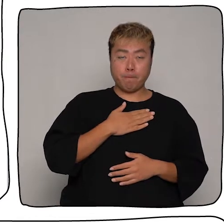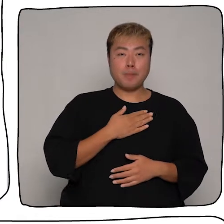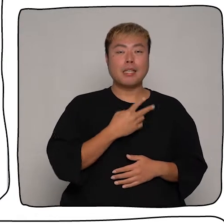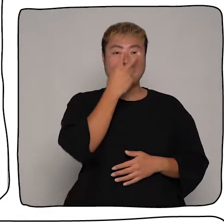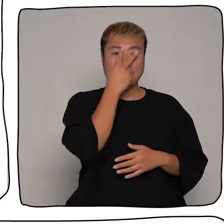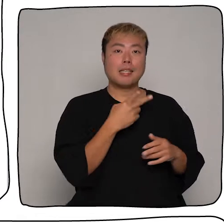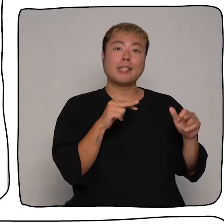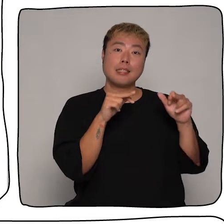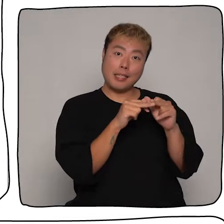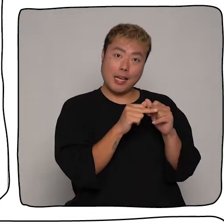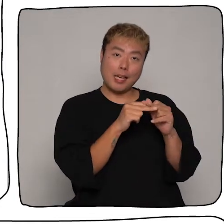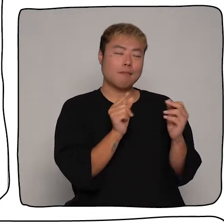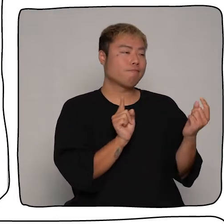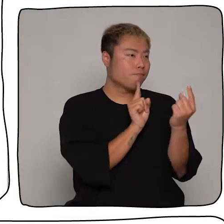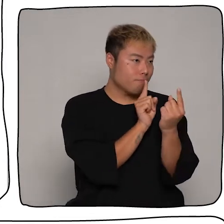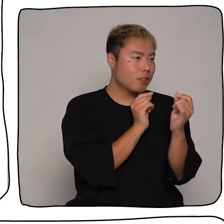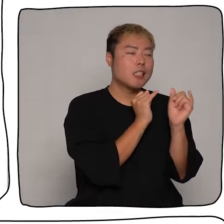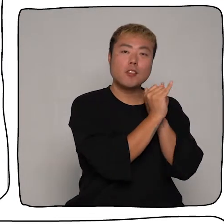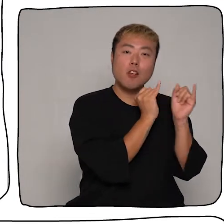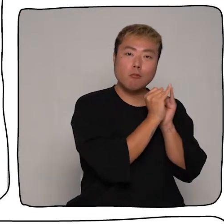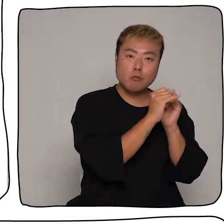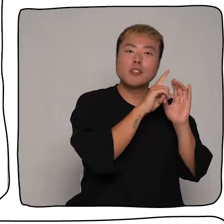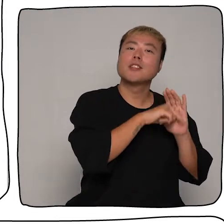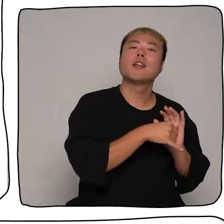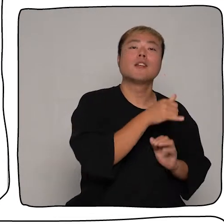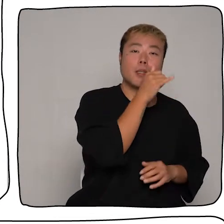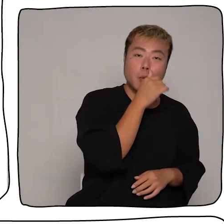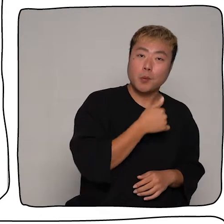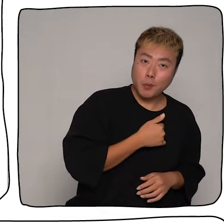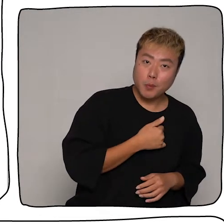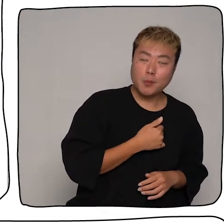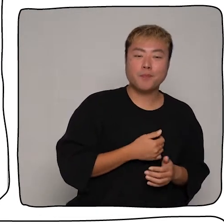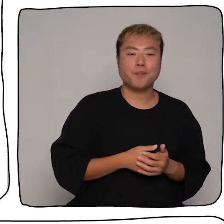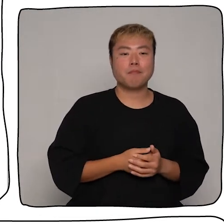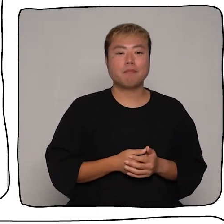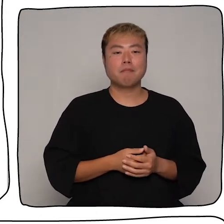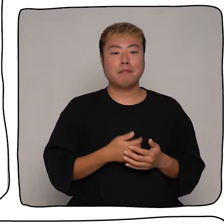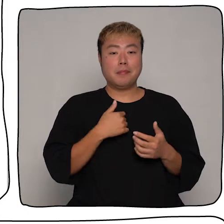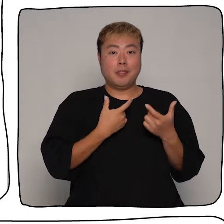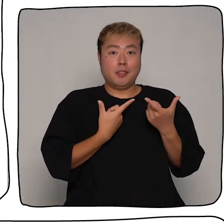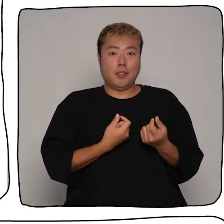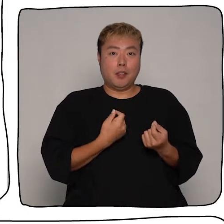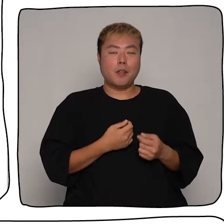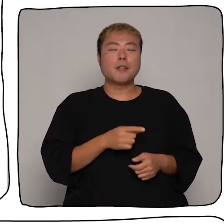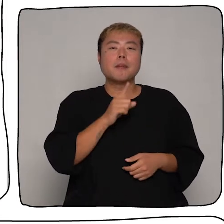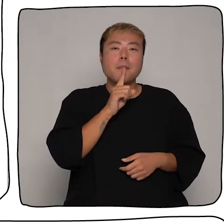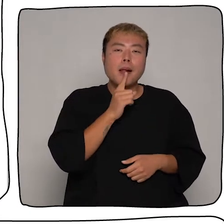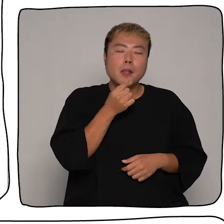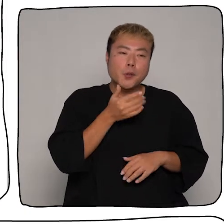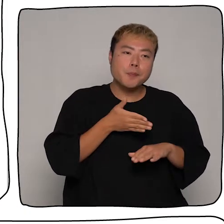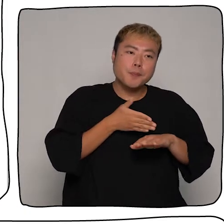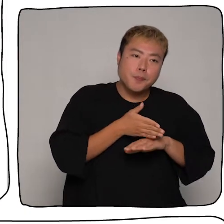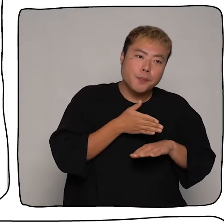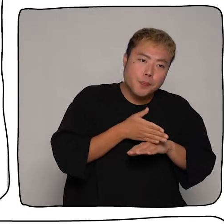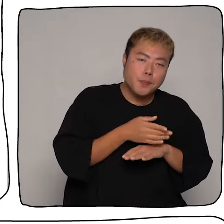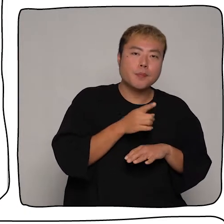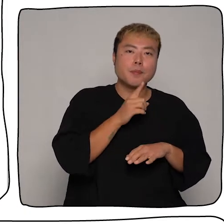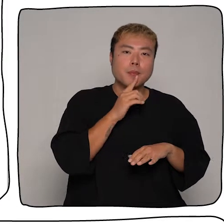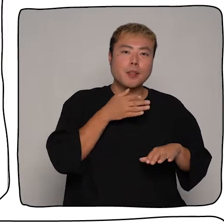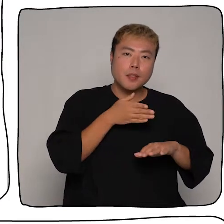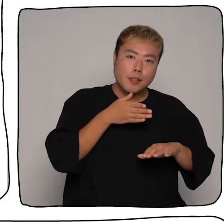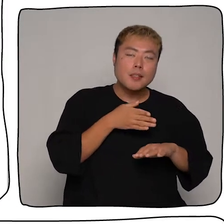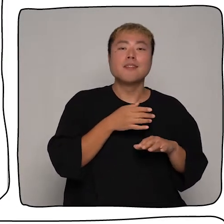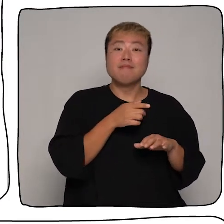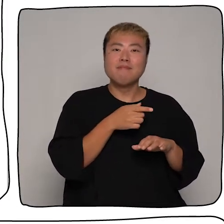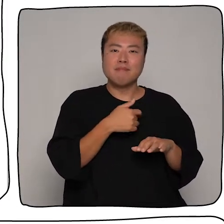make interviews with people who are blind, and sometimes I make interview with